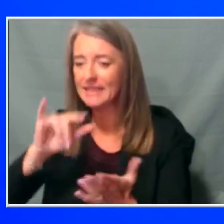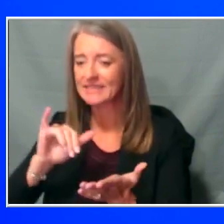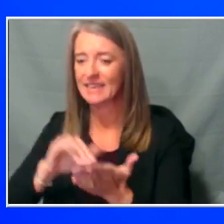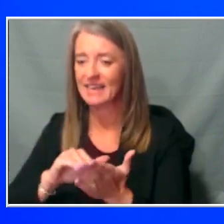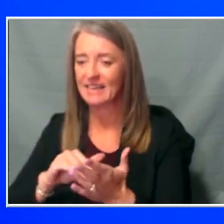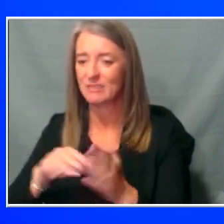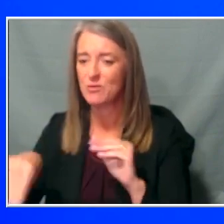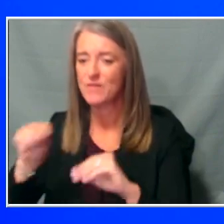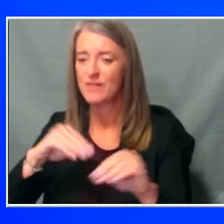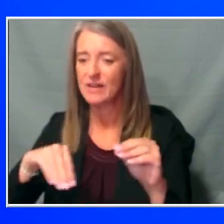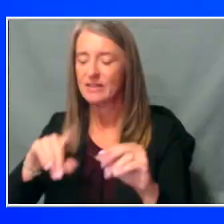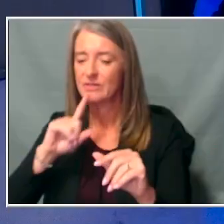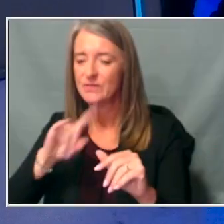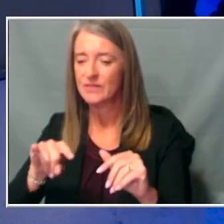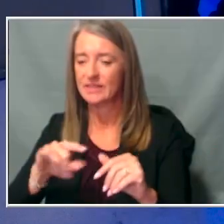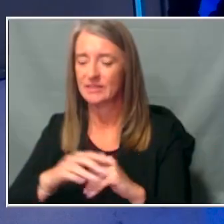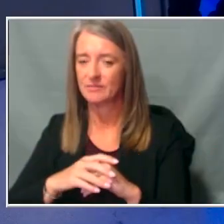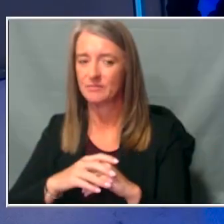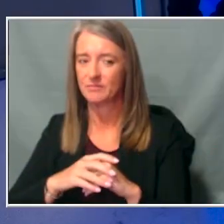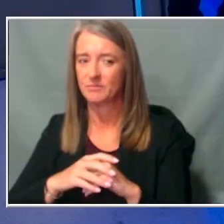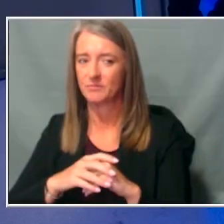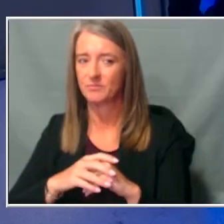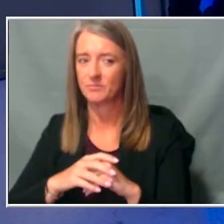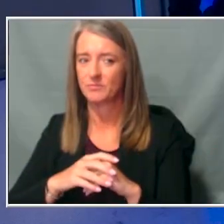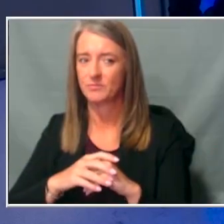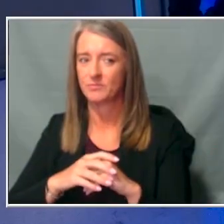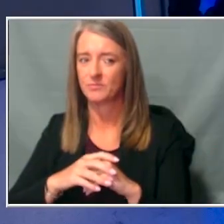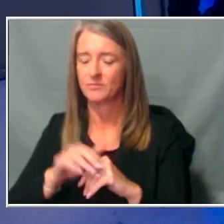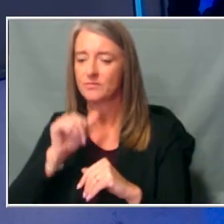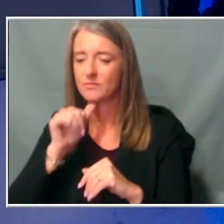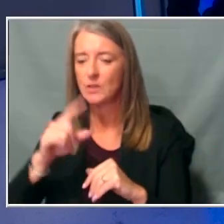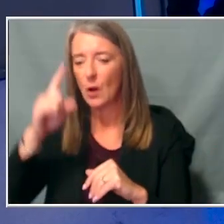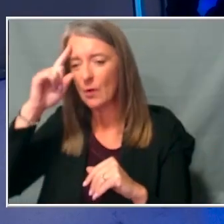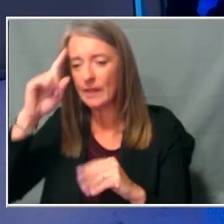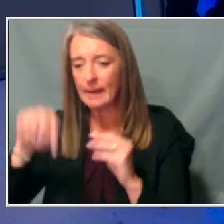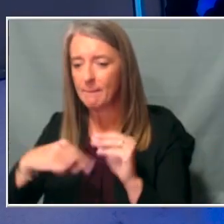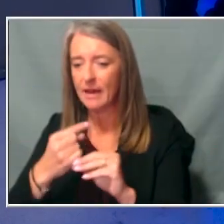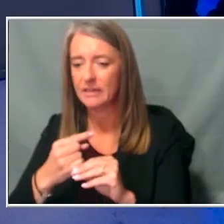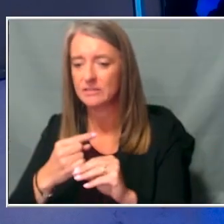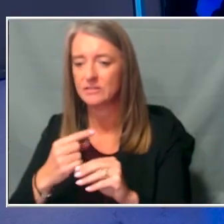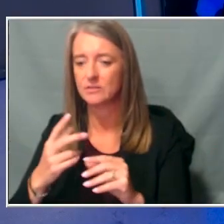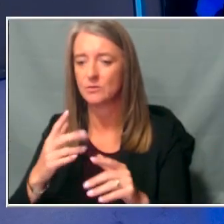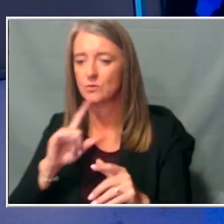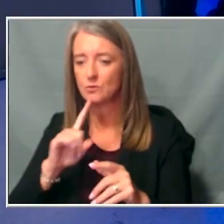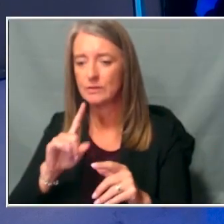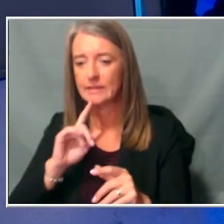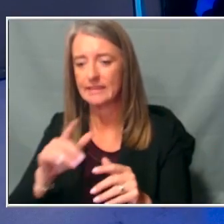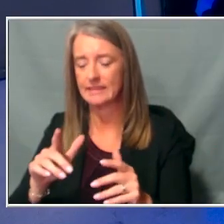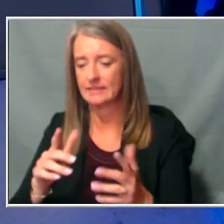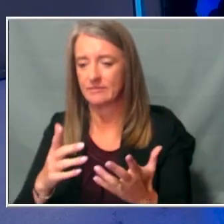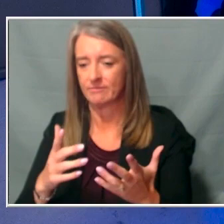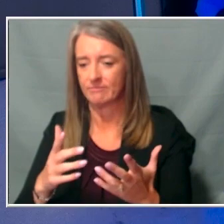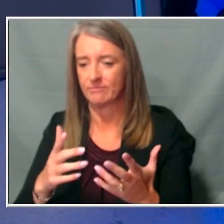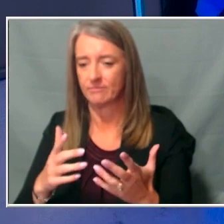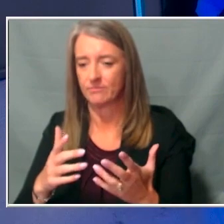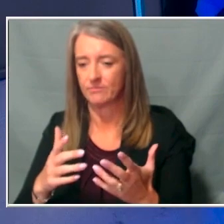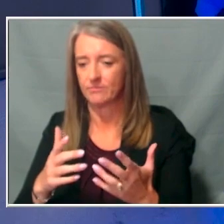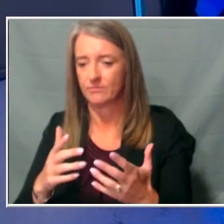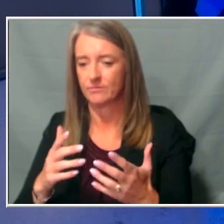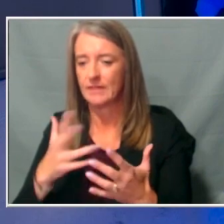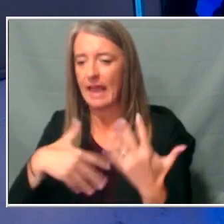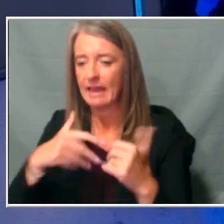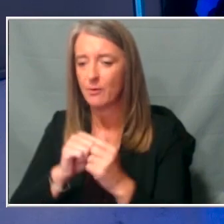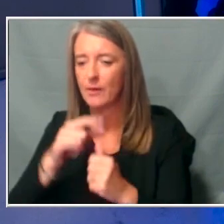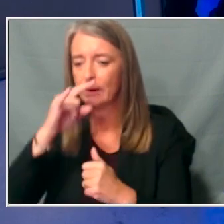can, it's a good feeling. It's the things you take advantage. You don't really think about it. You took those things for granted, just hanging out with our kids and having